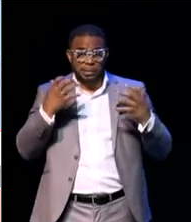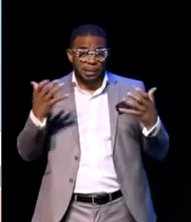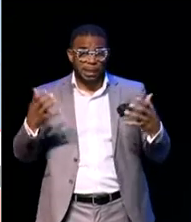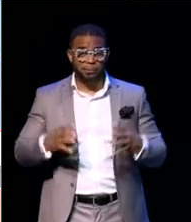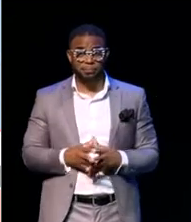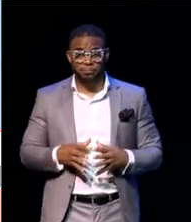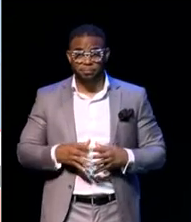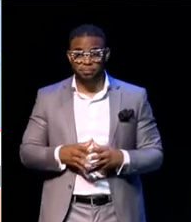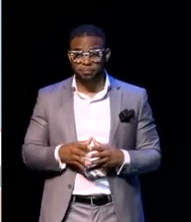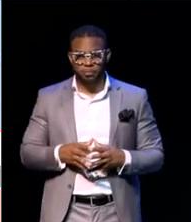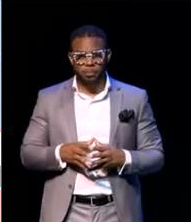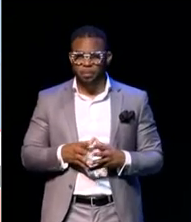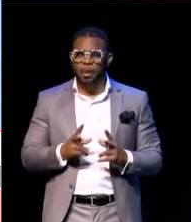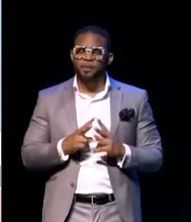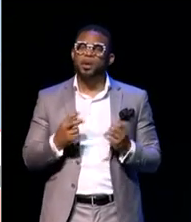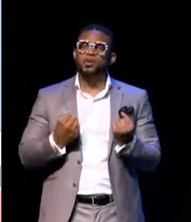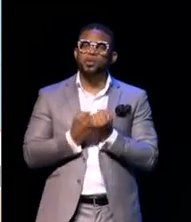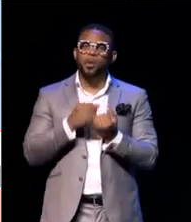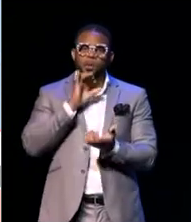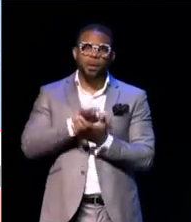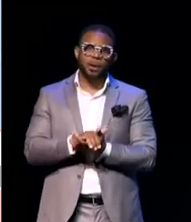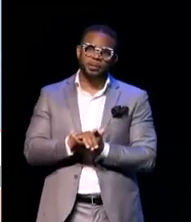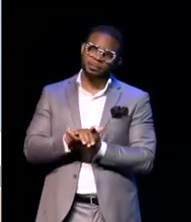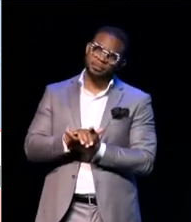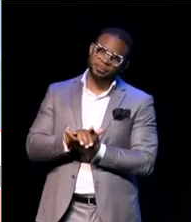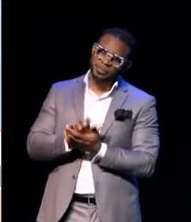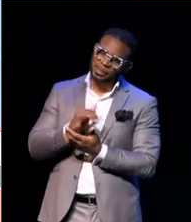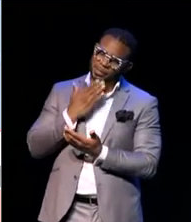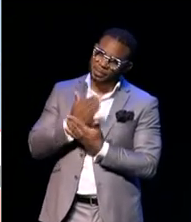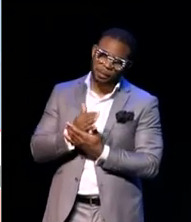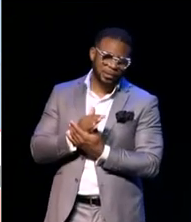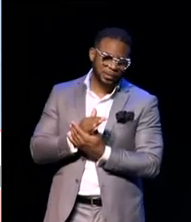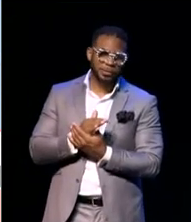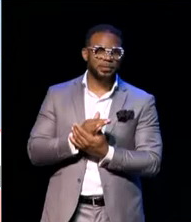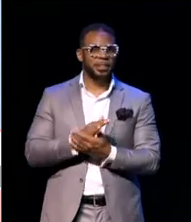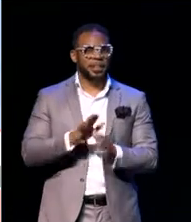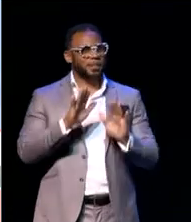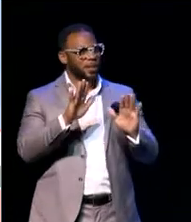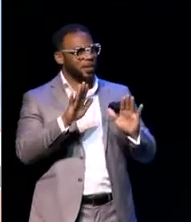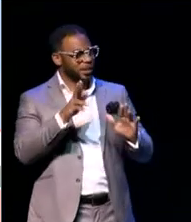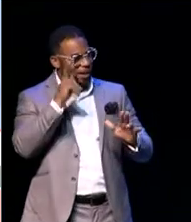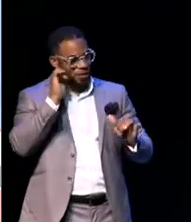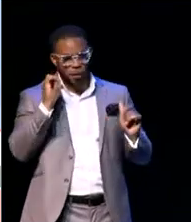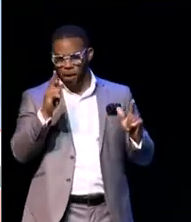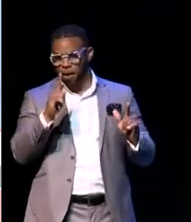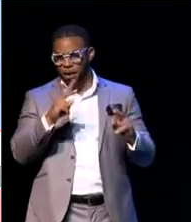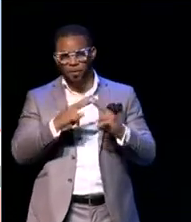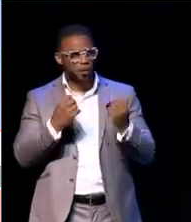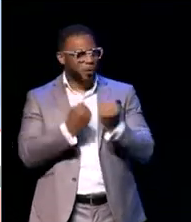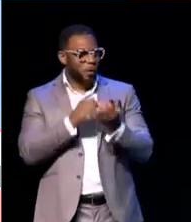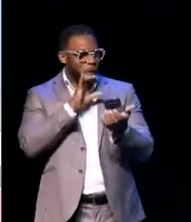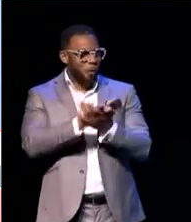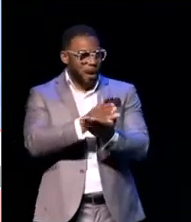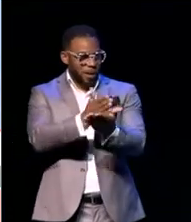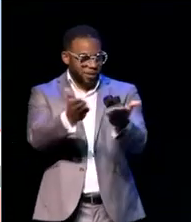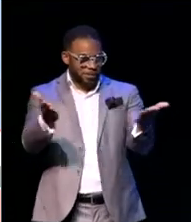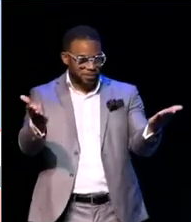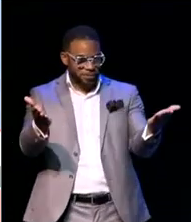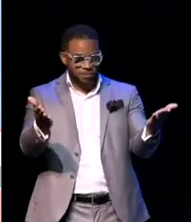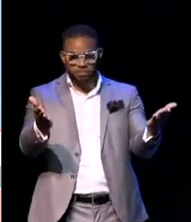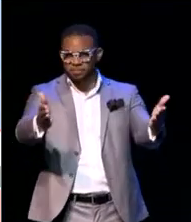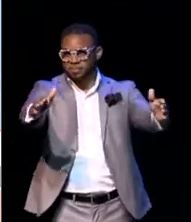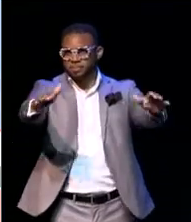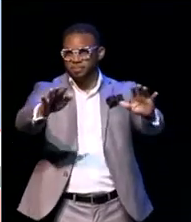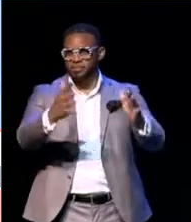a lot. And I have a very supportive wife, which is really good. Fantastic. Let's hear it for all the very supportive wives. Give